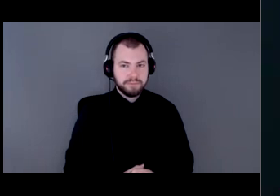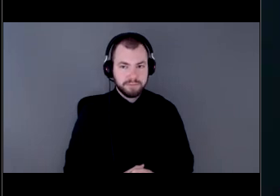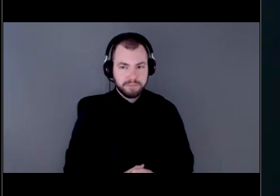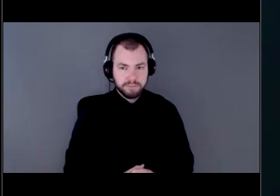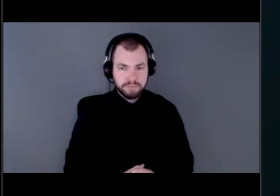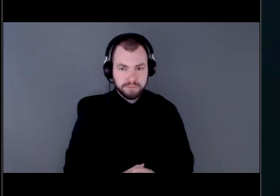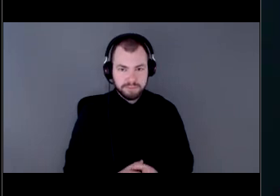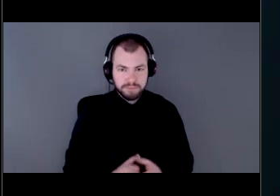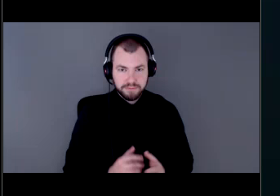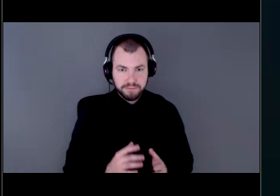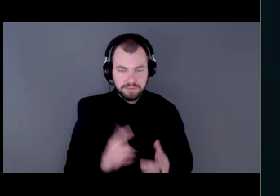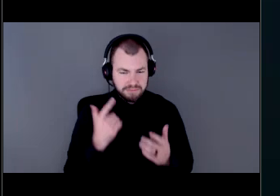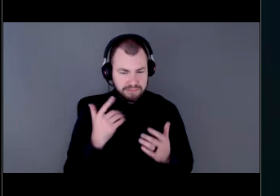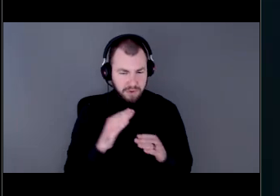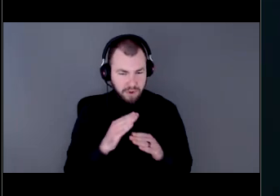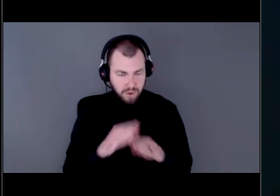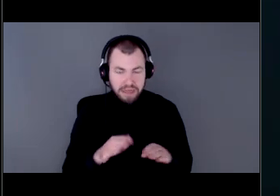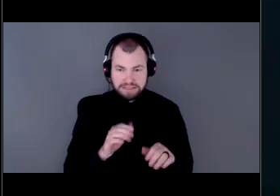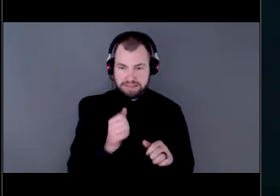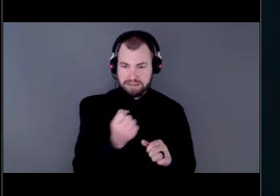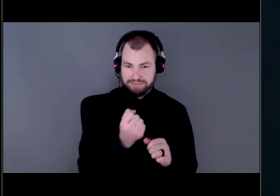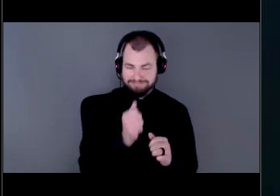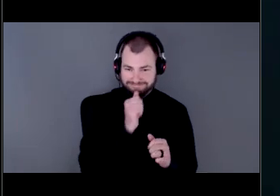Please bear with us as we get the sound working.